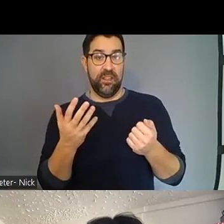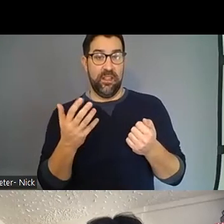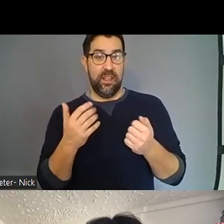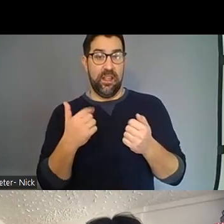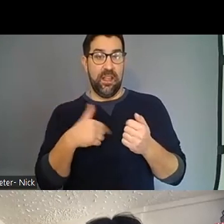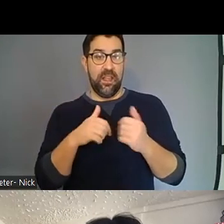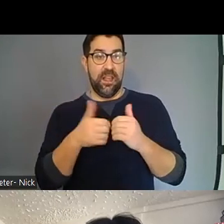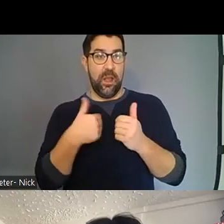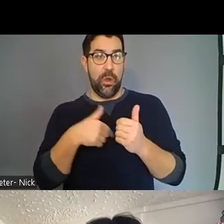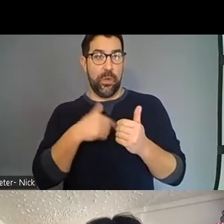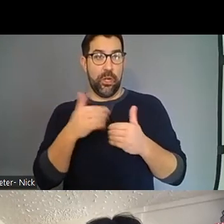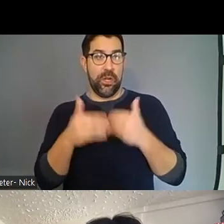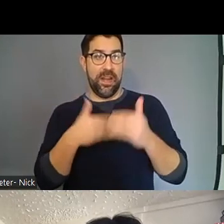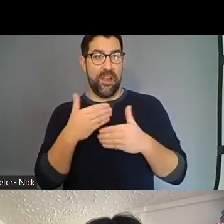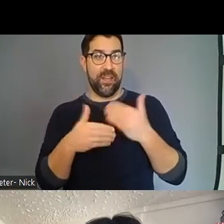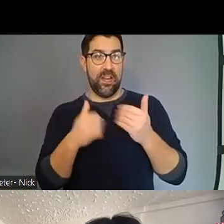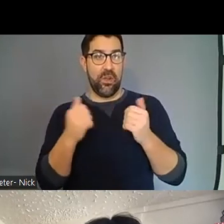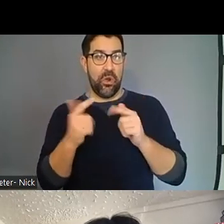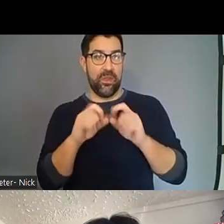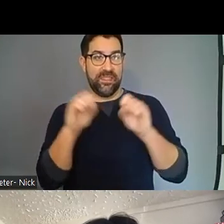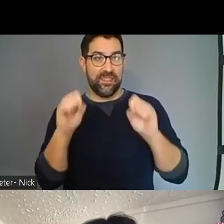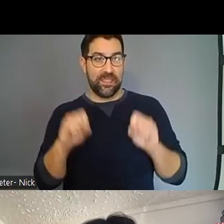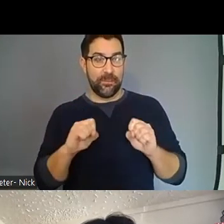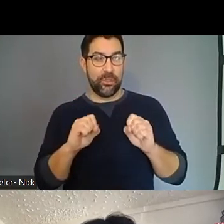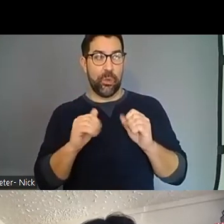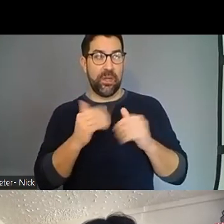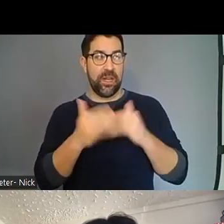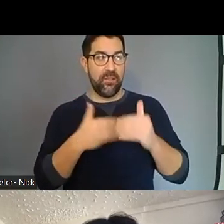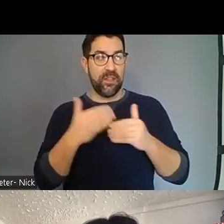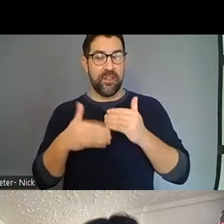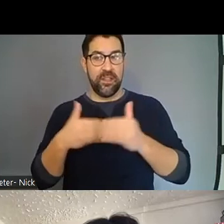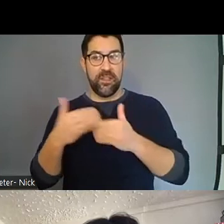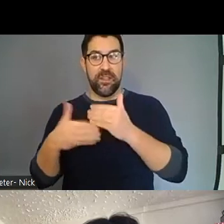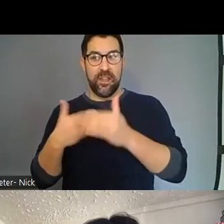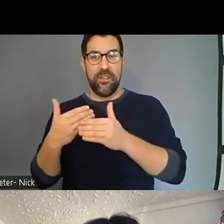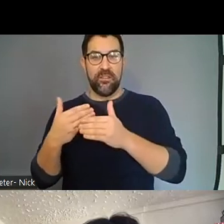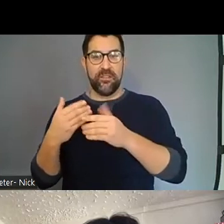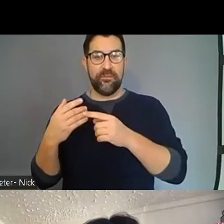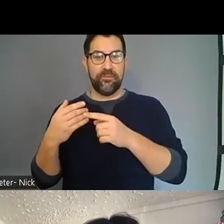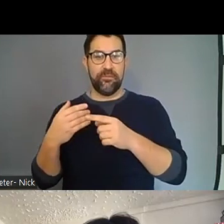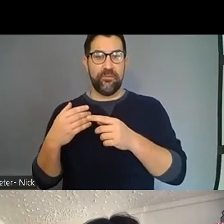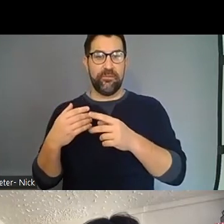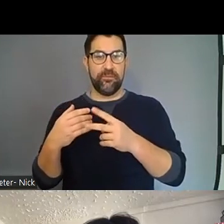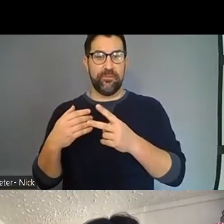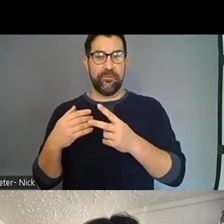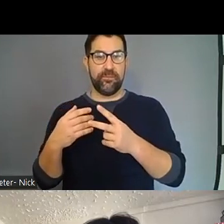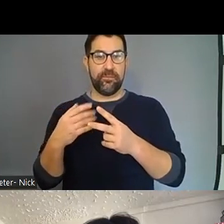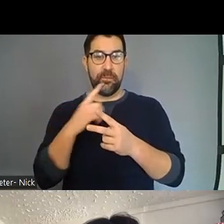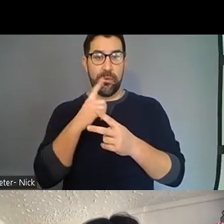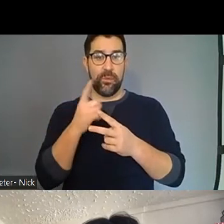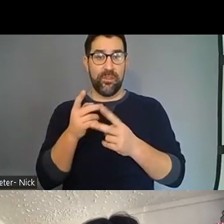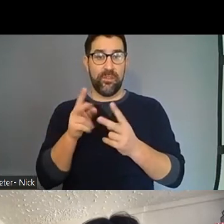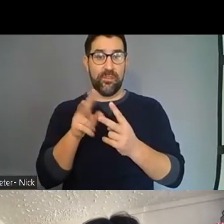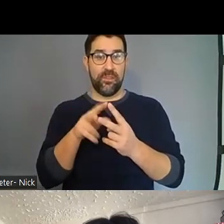are navigating and all the systems that we are navigating have conditioned us to conditions. And even then, when we